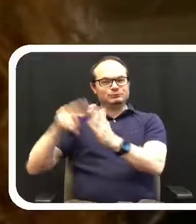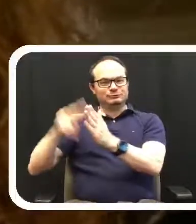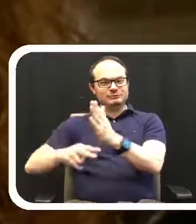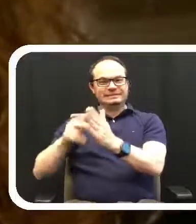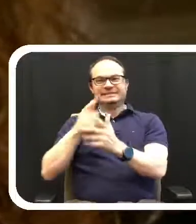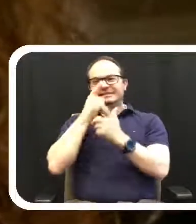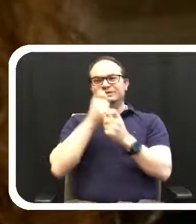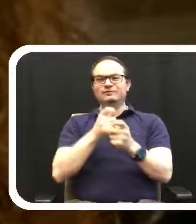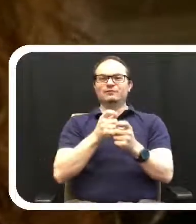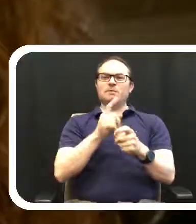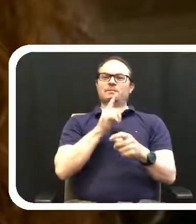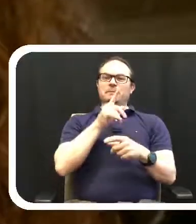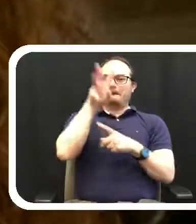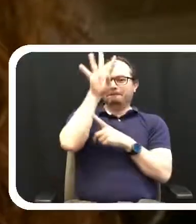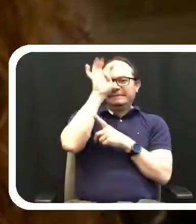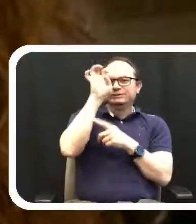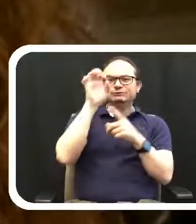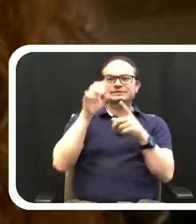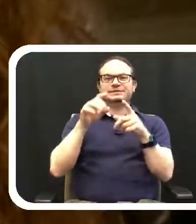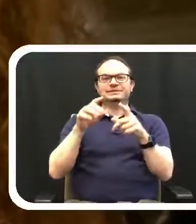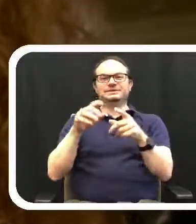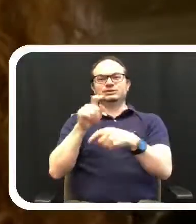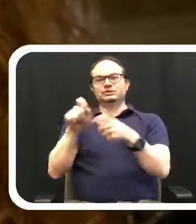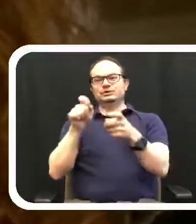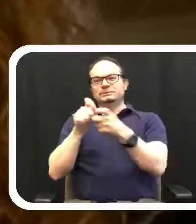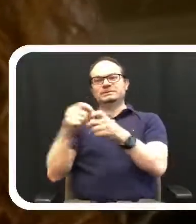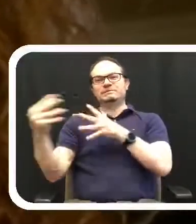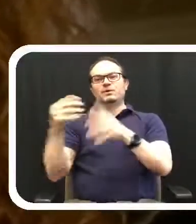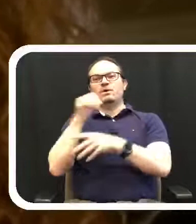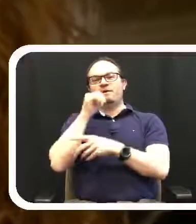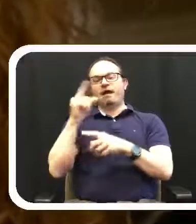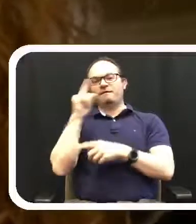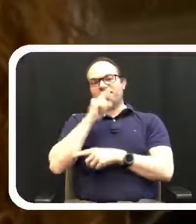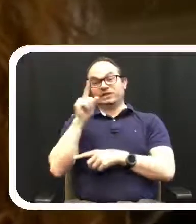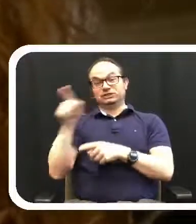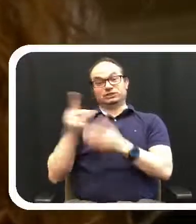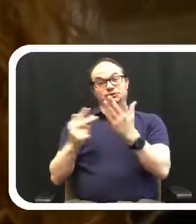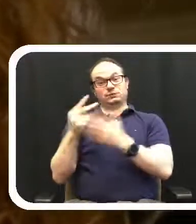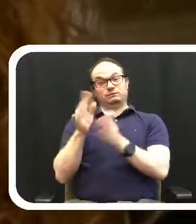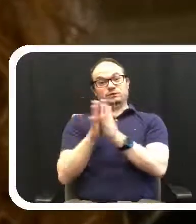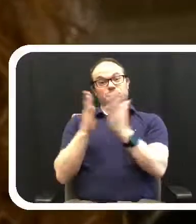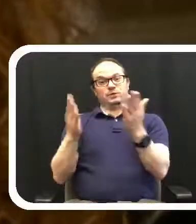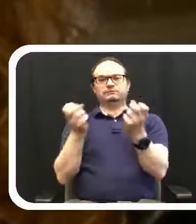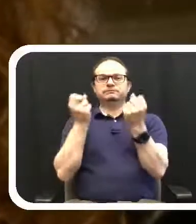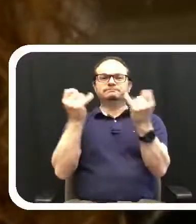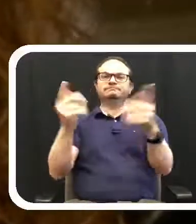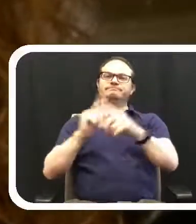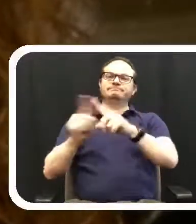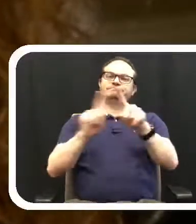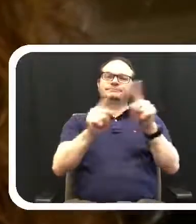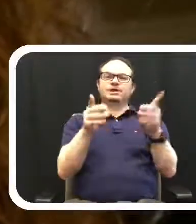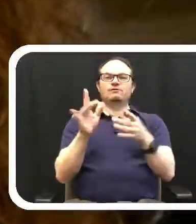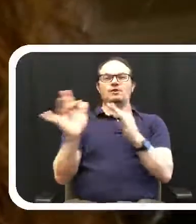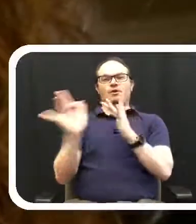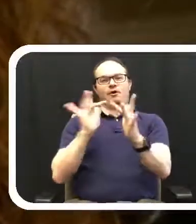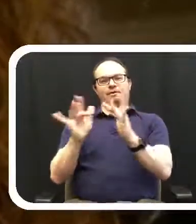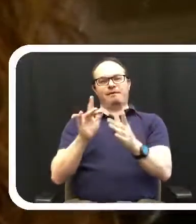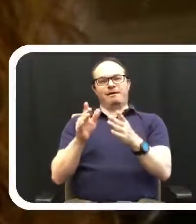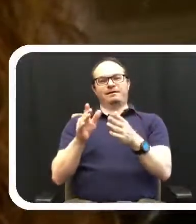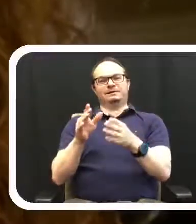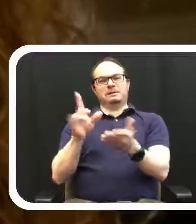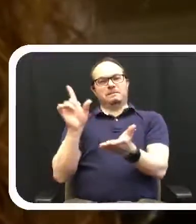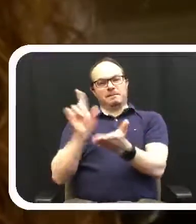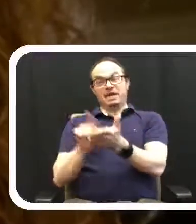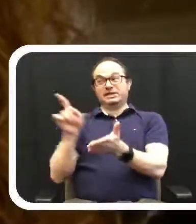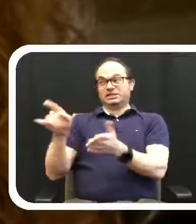from cozy mysteries to Pacific War nonfiction, and she has reviewed books for a number of online publications and been chosen